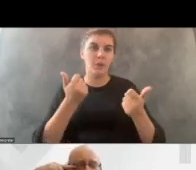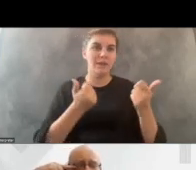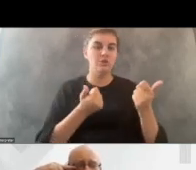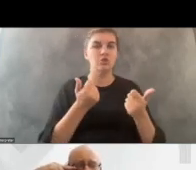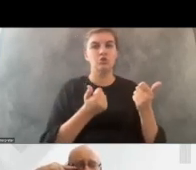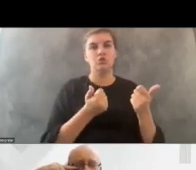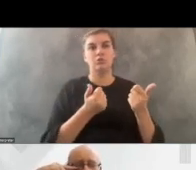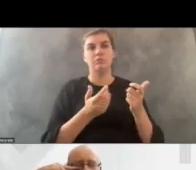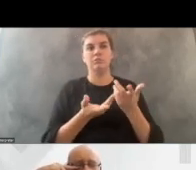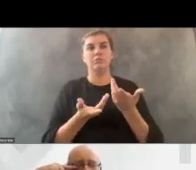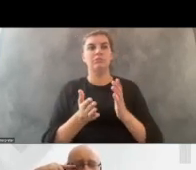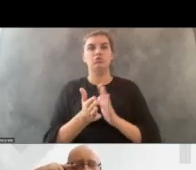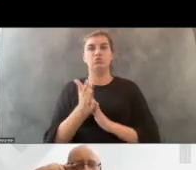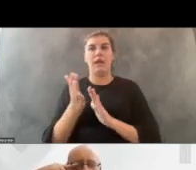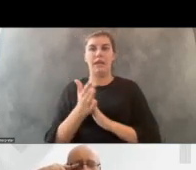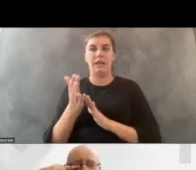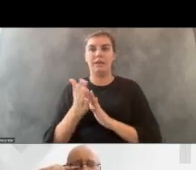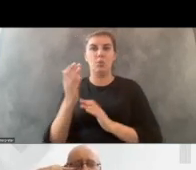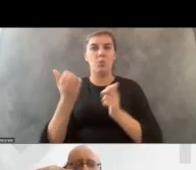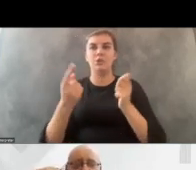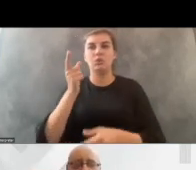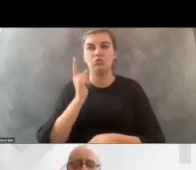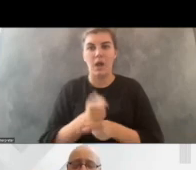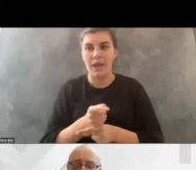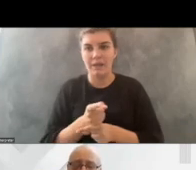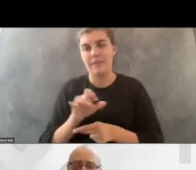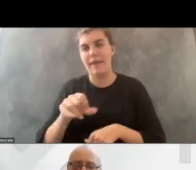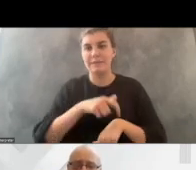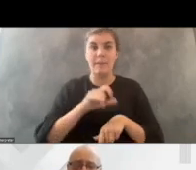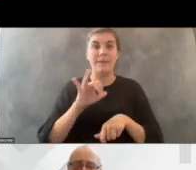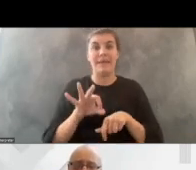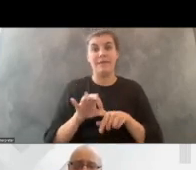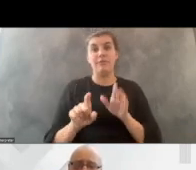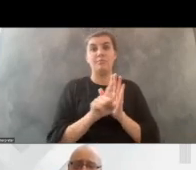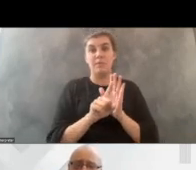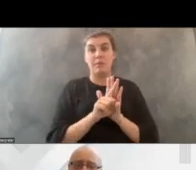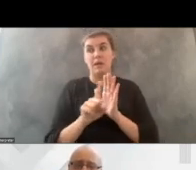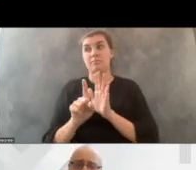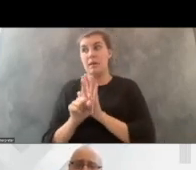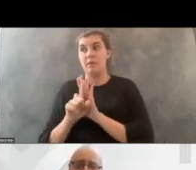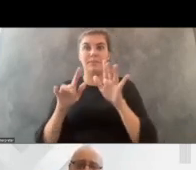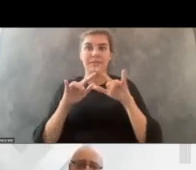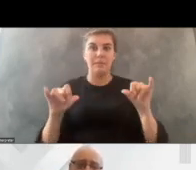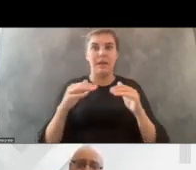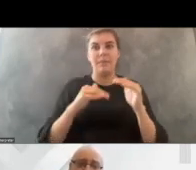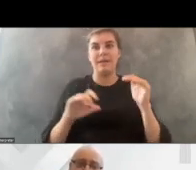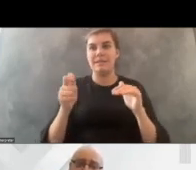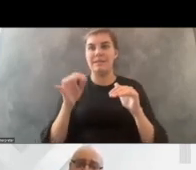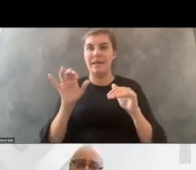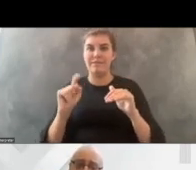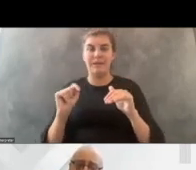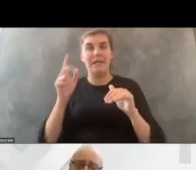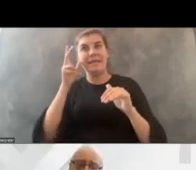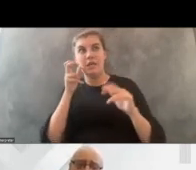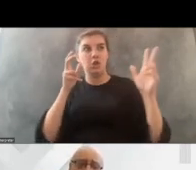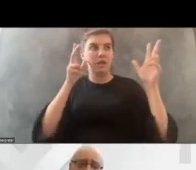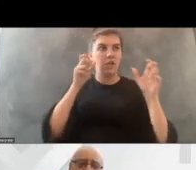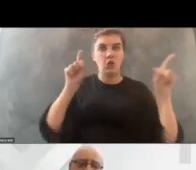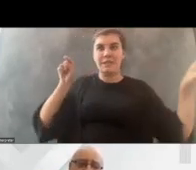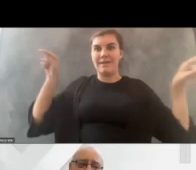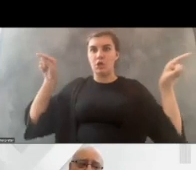button, then the pedestrian, the locator tone can be silenced until